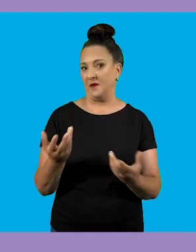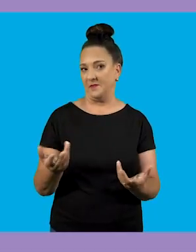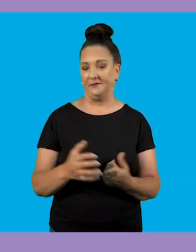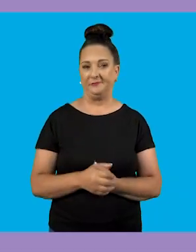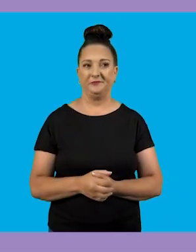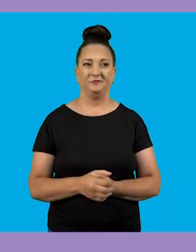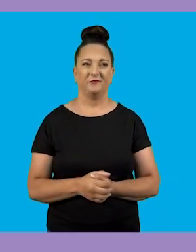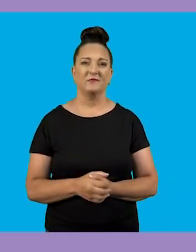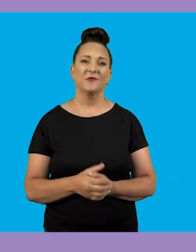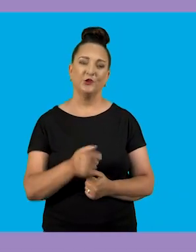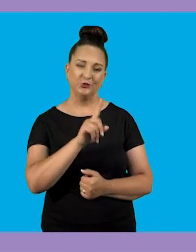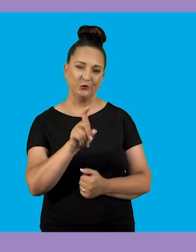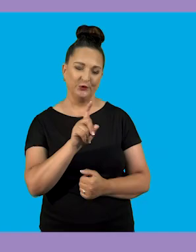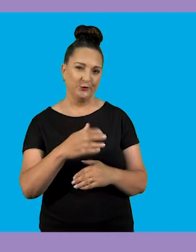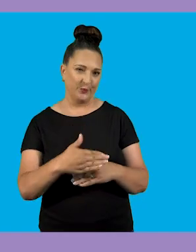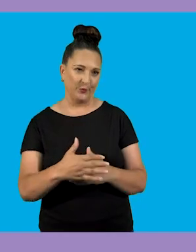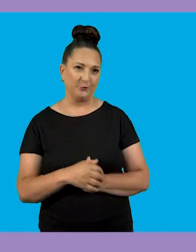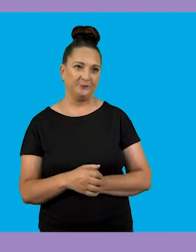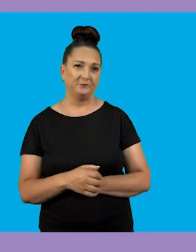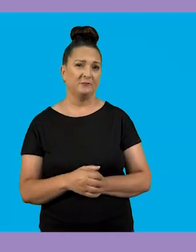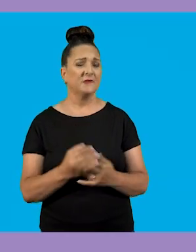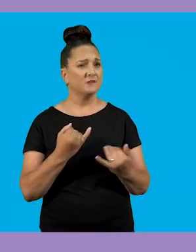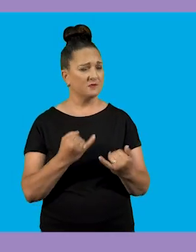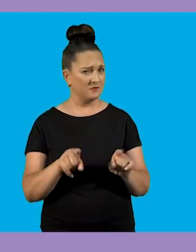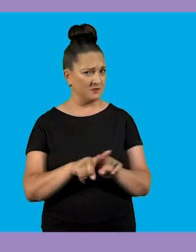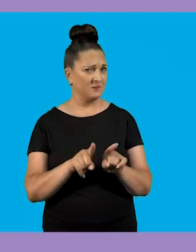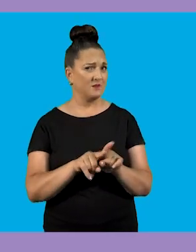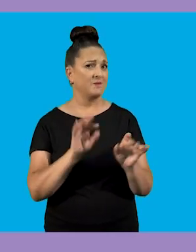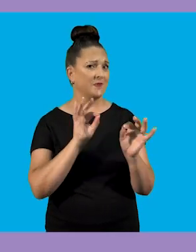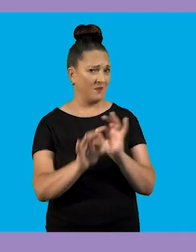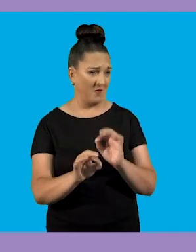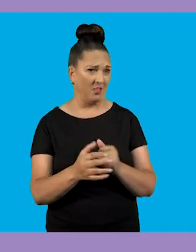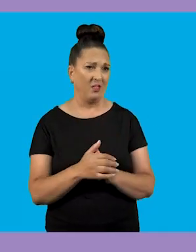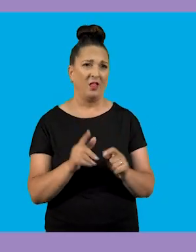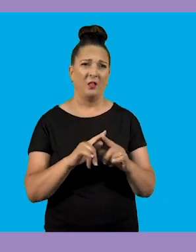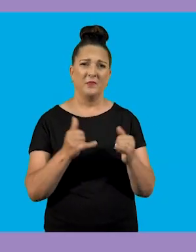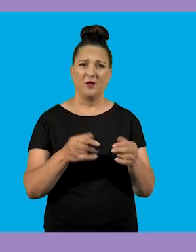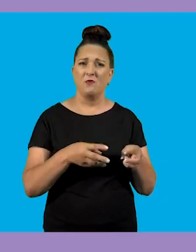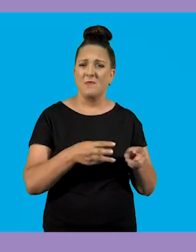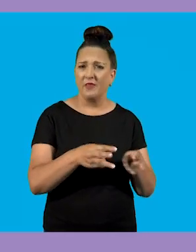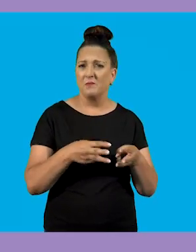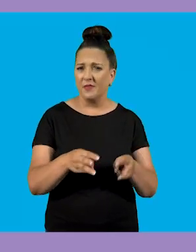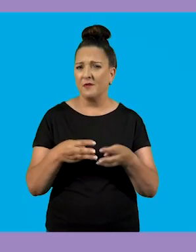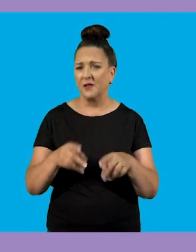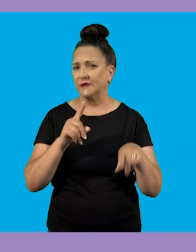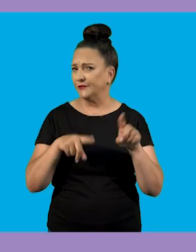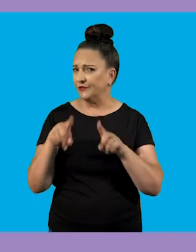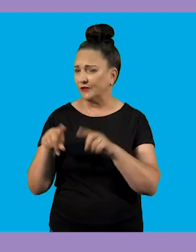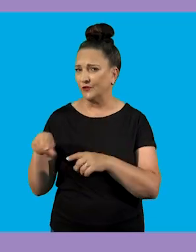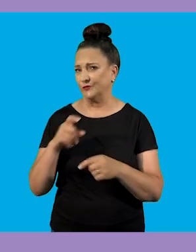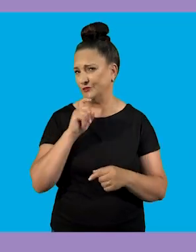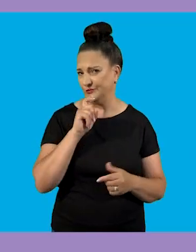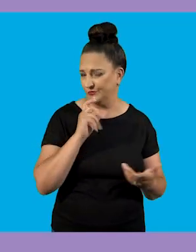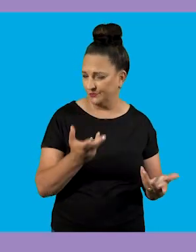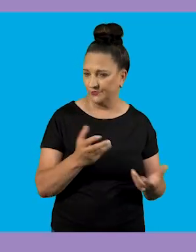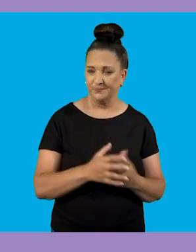look at more of those questions. We're still simplifying the following expressions. We're looking for the different methods that we have learned to